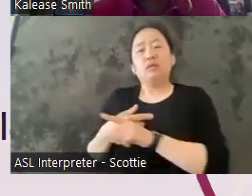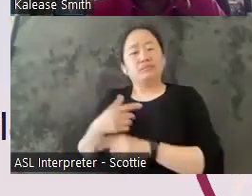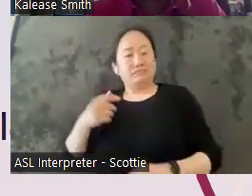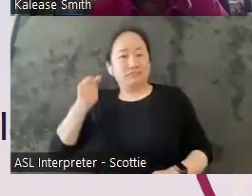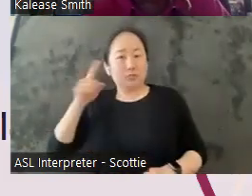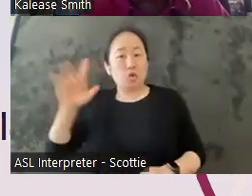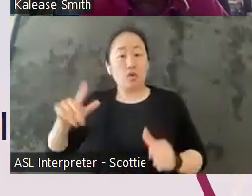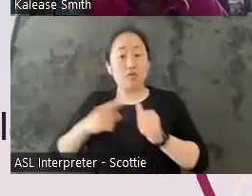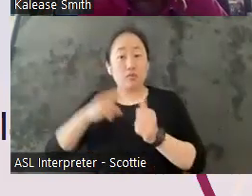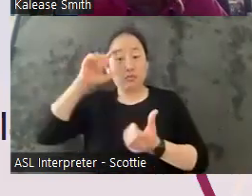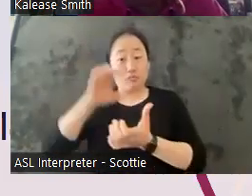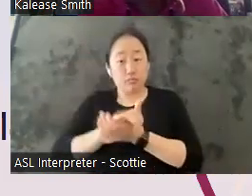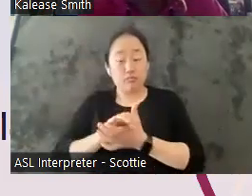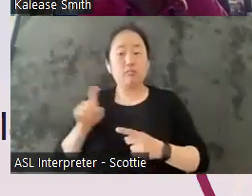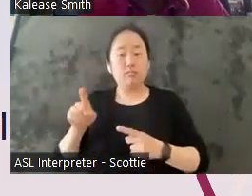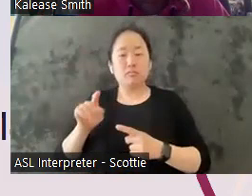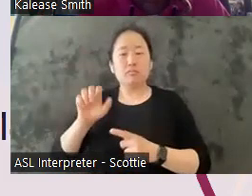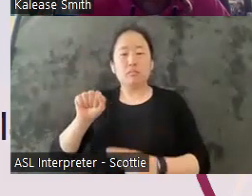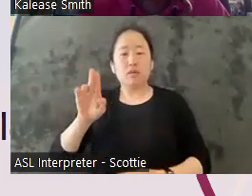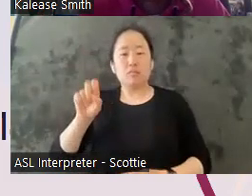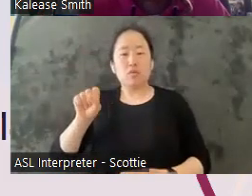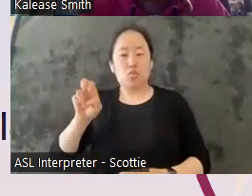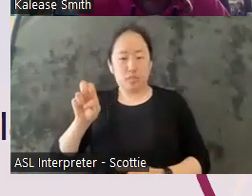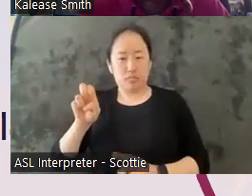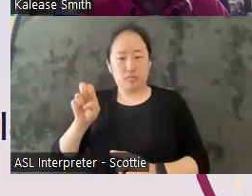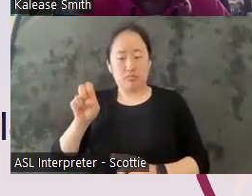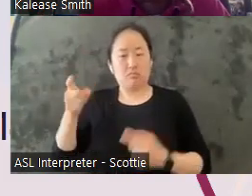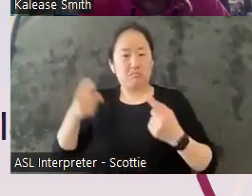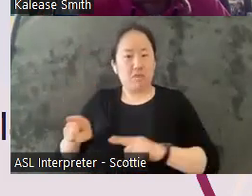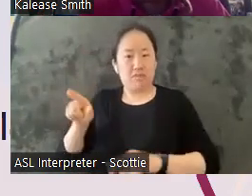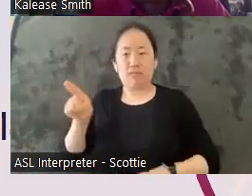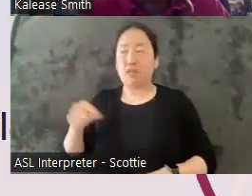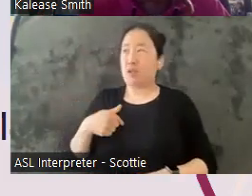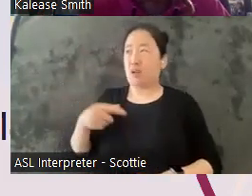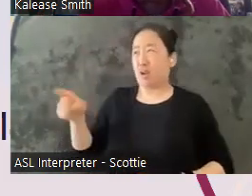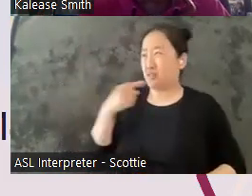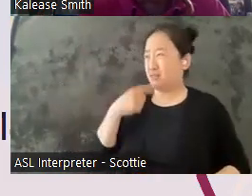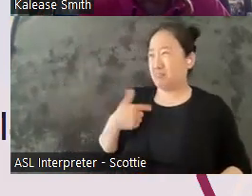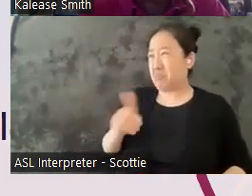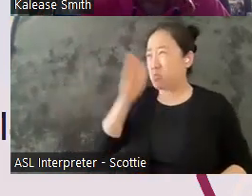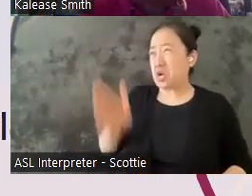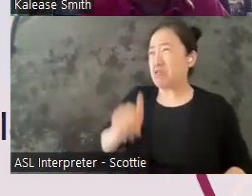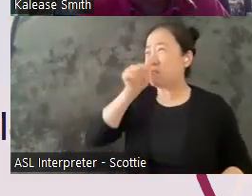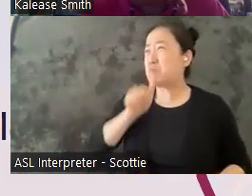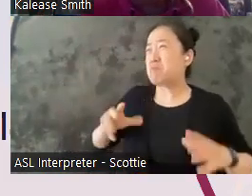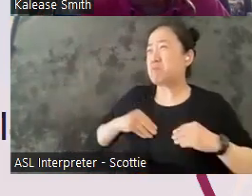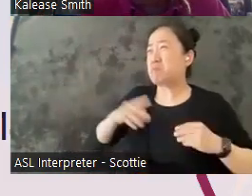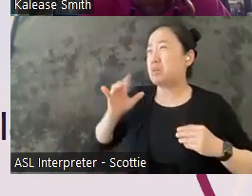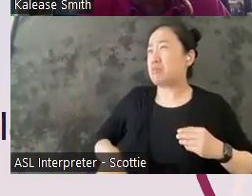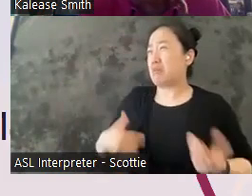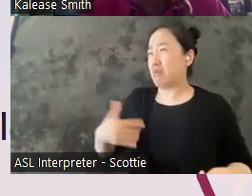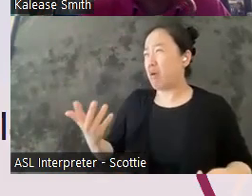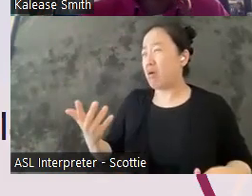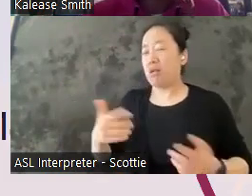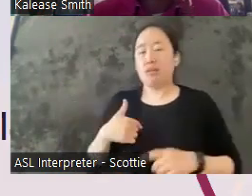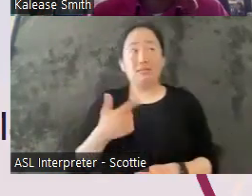first husband, there was abuse. And I thought, yeah, I would never stand for that. She said there was nowhere to go. There